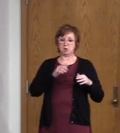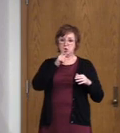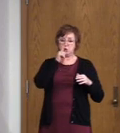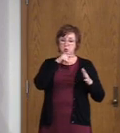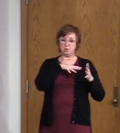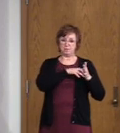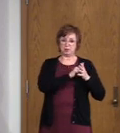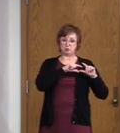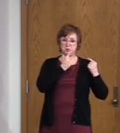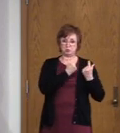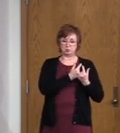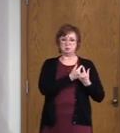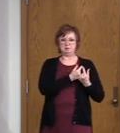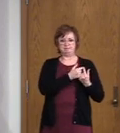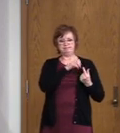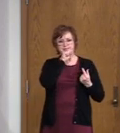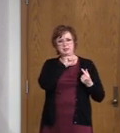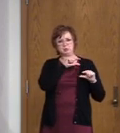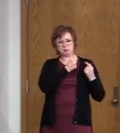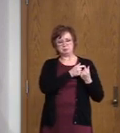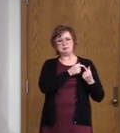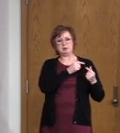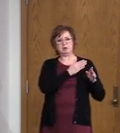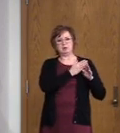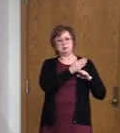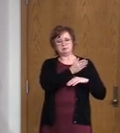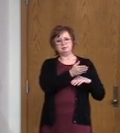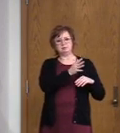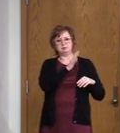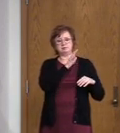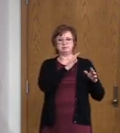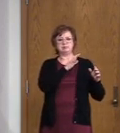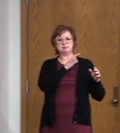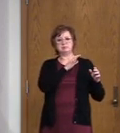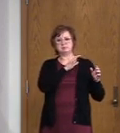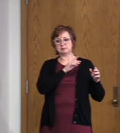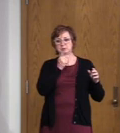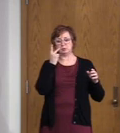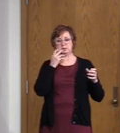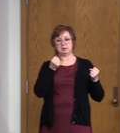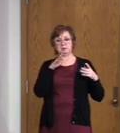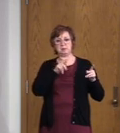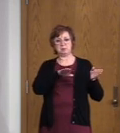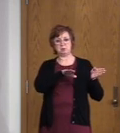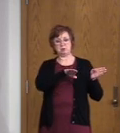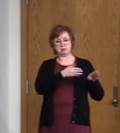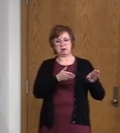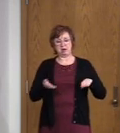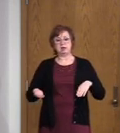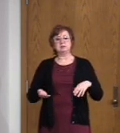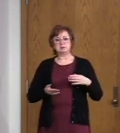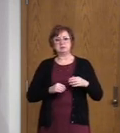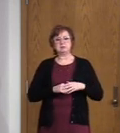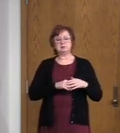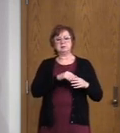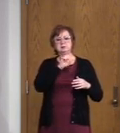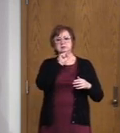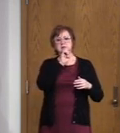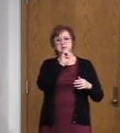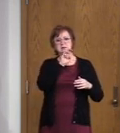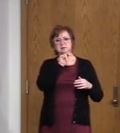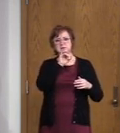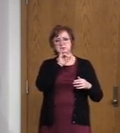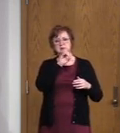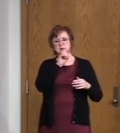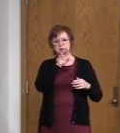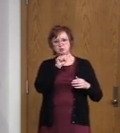most affected by this virus. And this certainly shows the deaths, the absolute worst outcome of this virus and